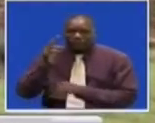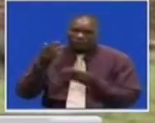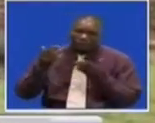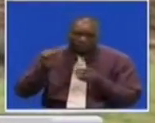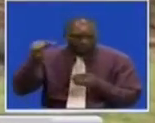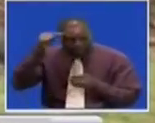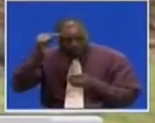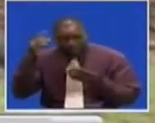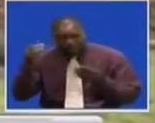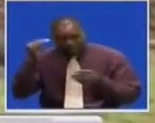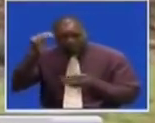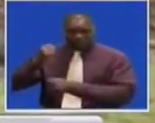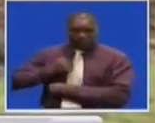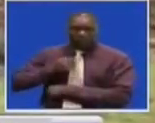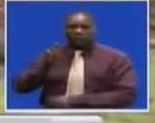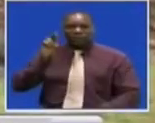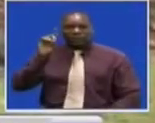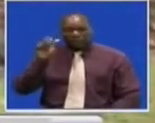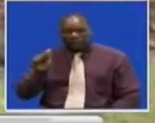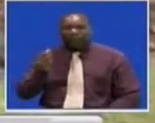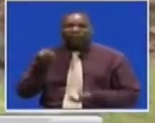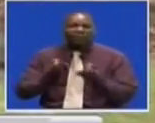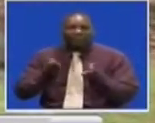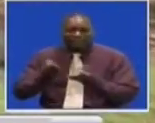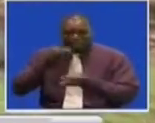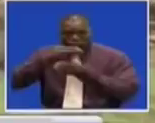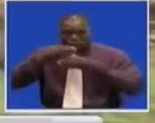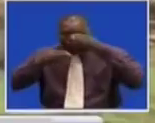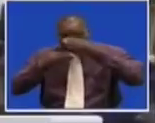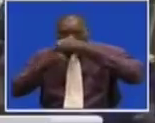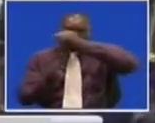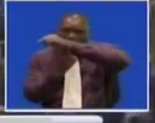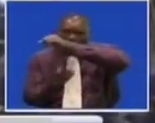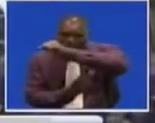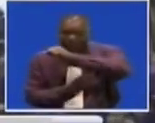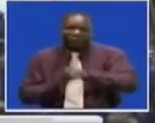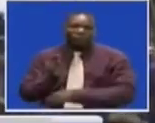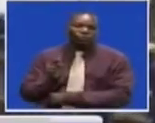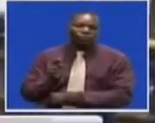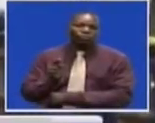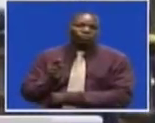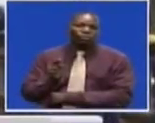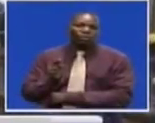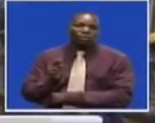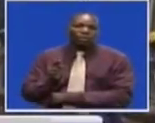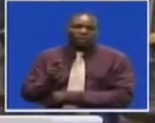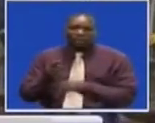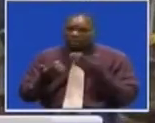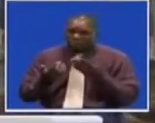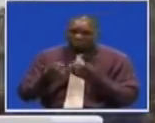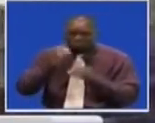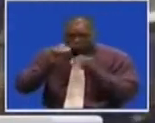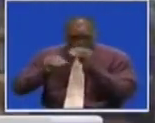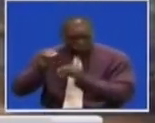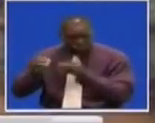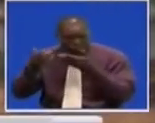Ministry of Defense and RDA, is facilitating the construction of the Bailey Bridge. The bridge has since been mounted, and Minister in the